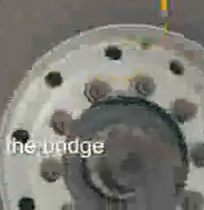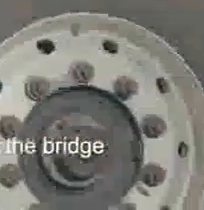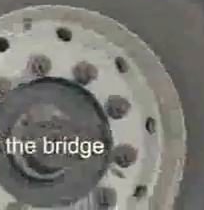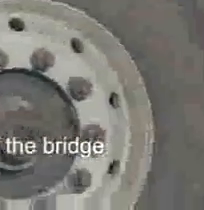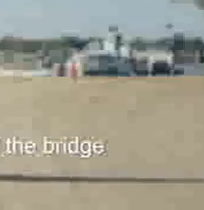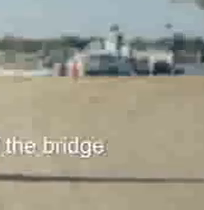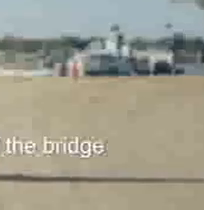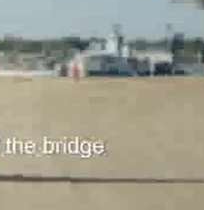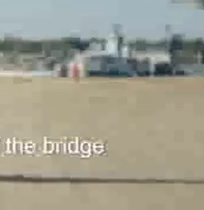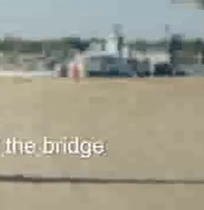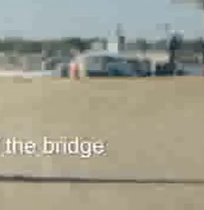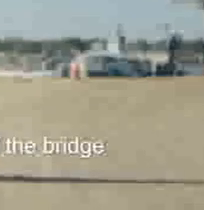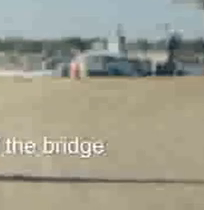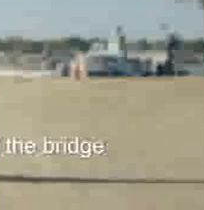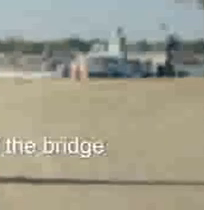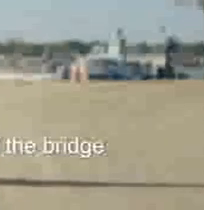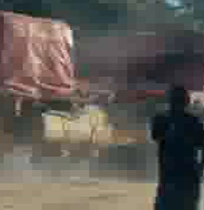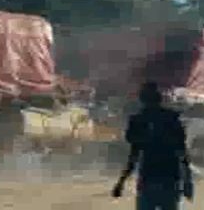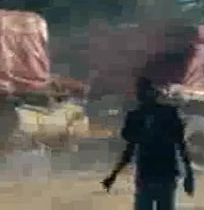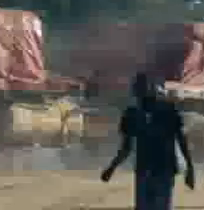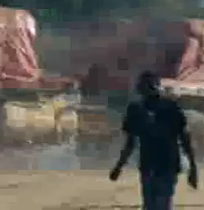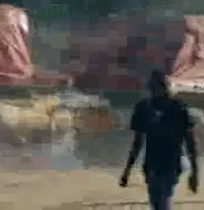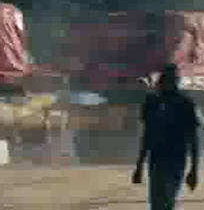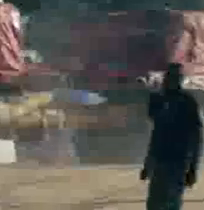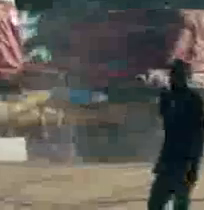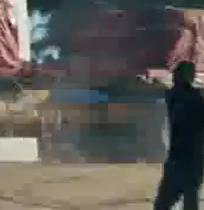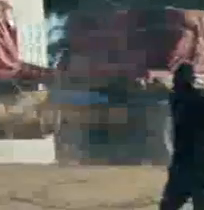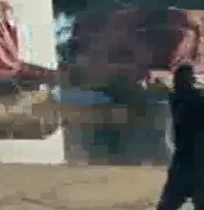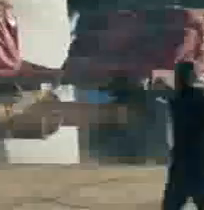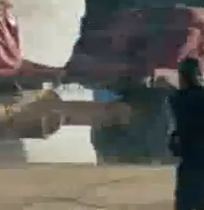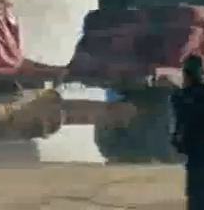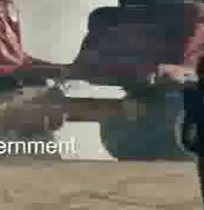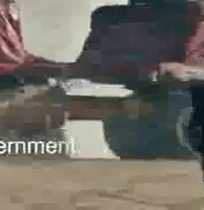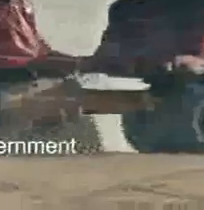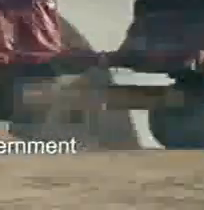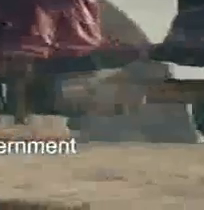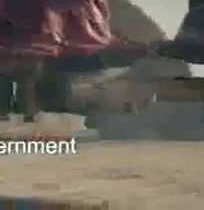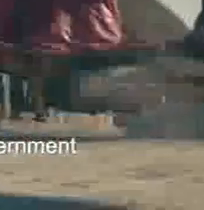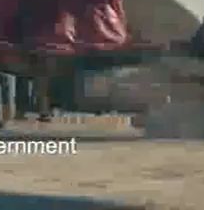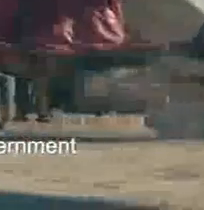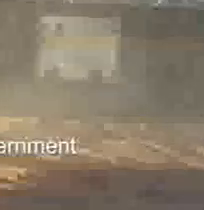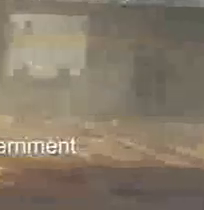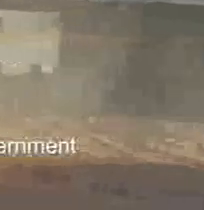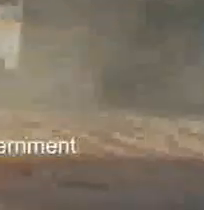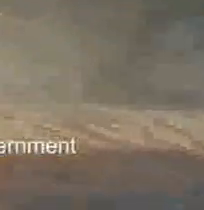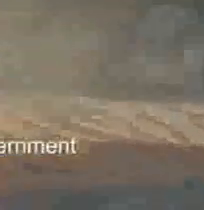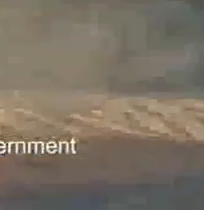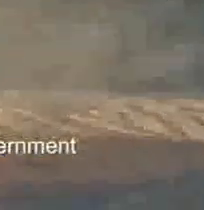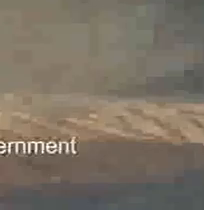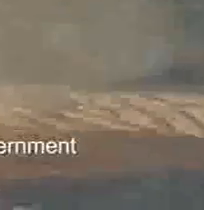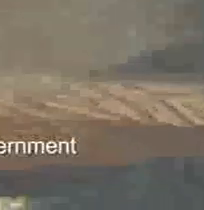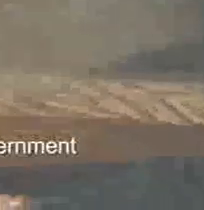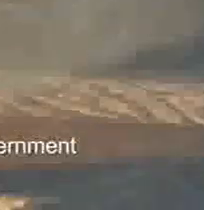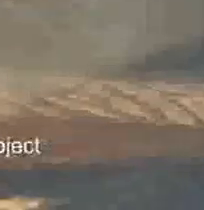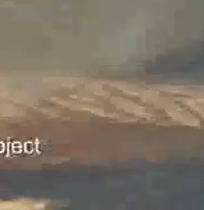excited for the opening of the bridge. I would like to thank both the government and the